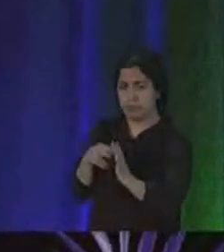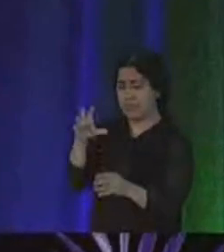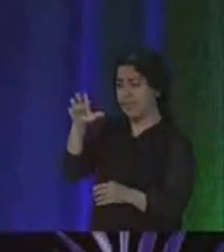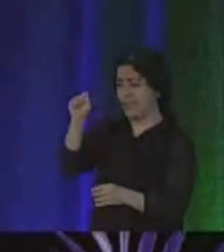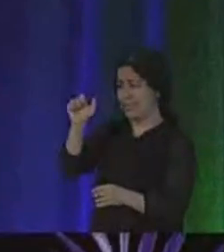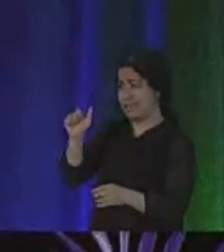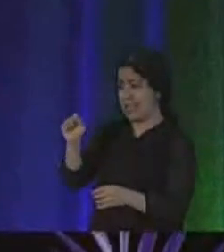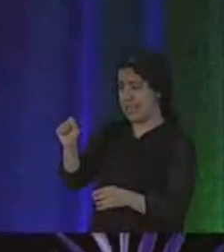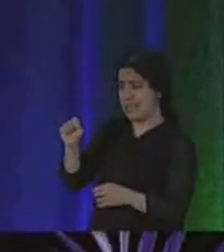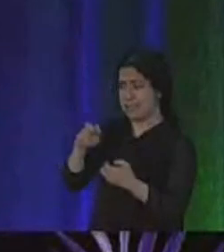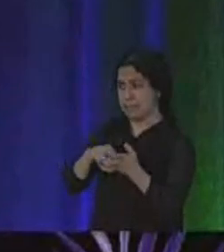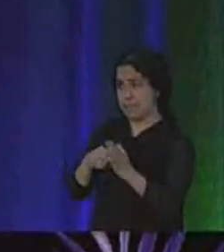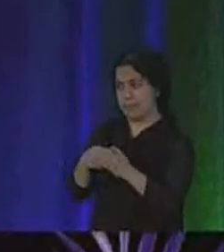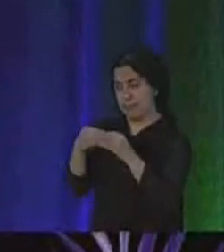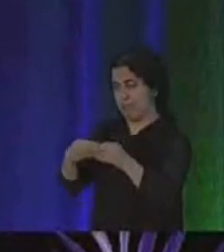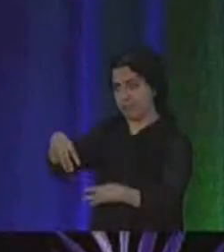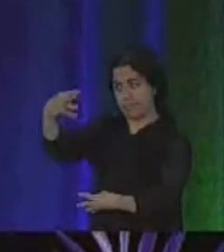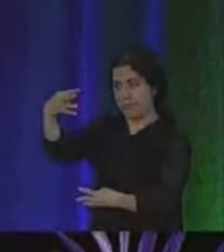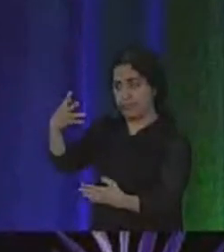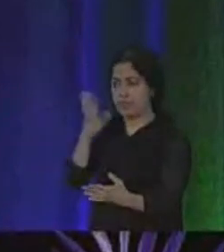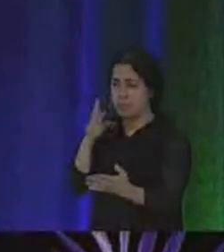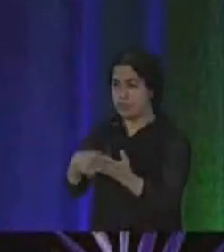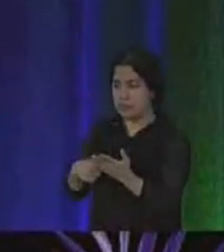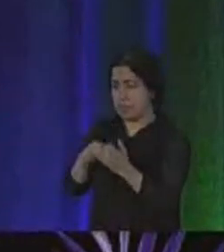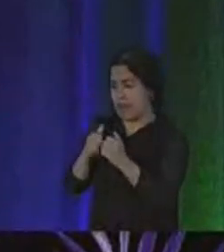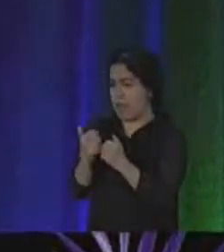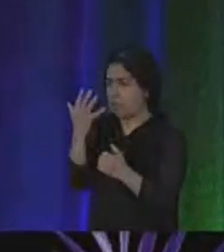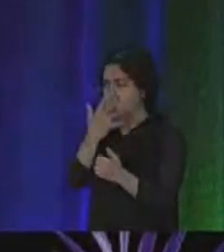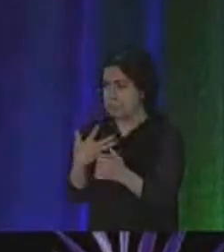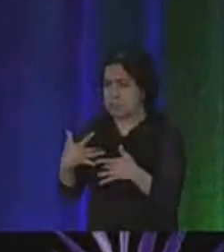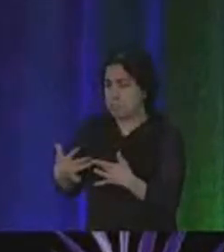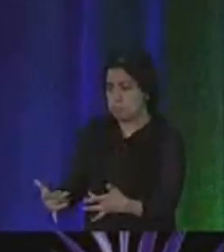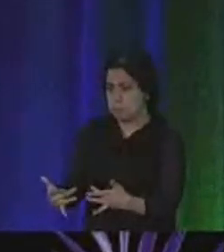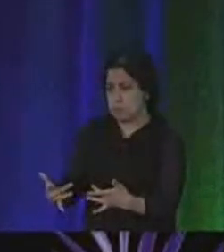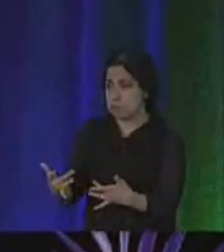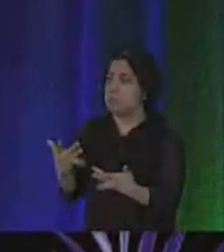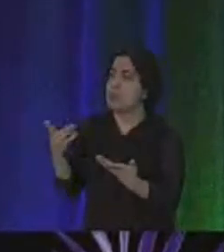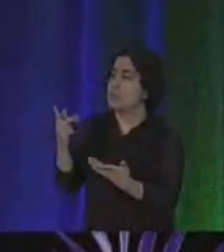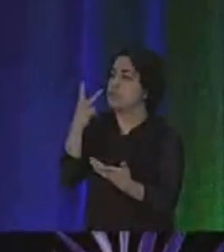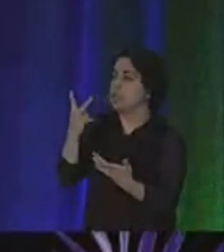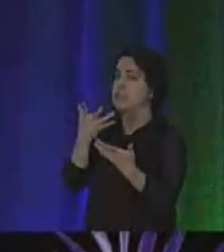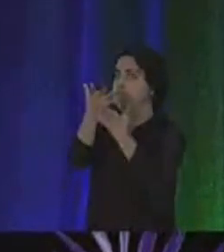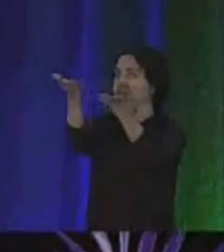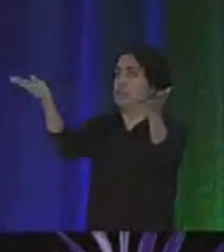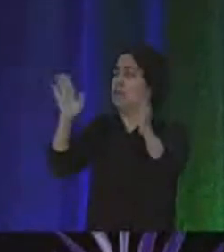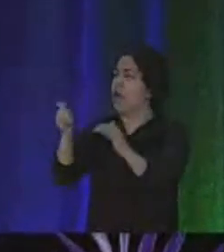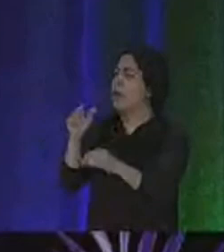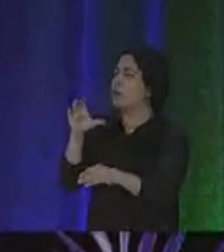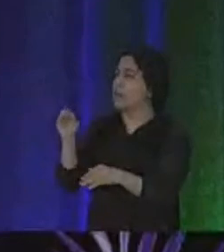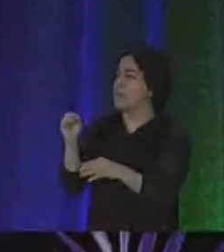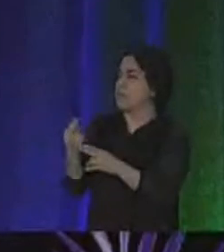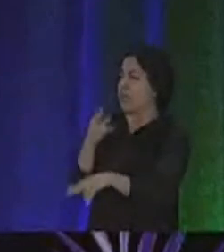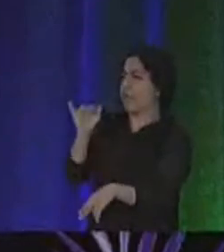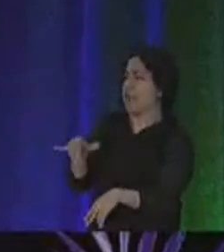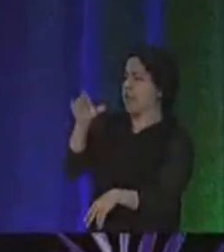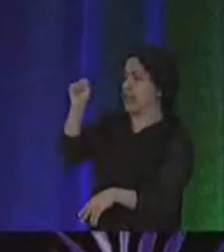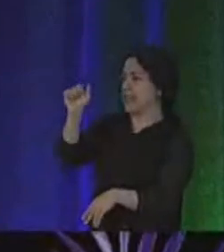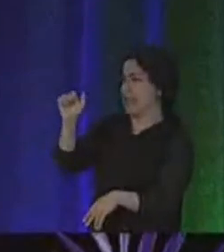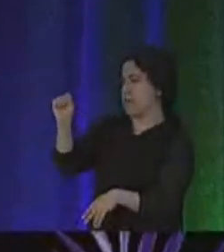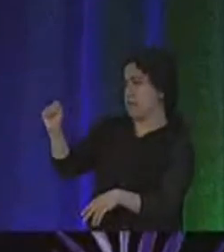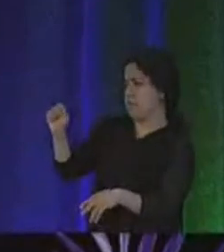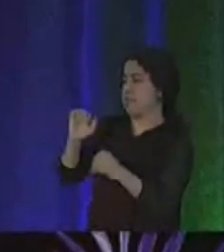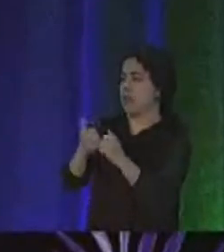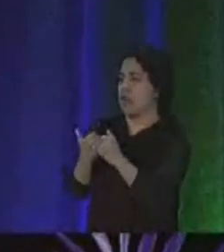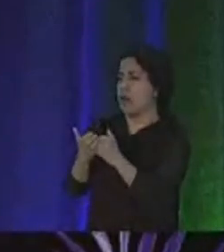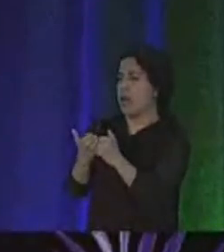things. And then we're going to be talking about how does this look typically of what you see out in the wild? How are companies doing this? And then how are